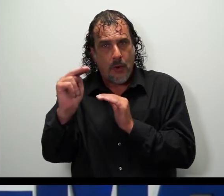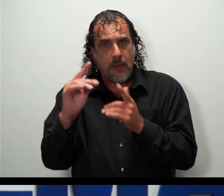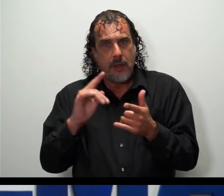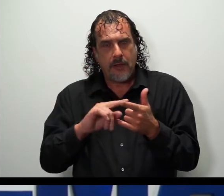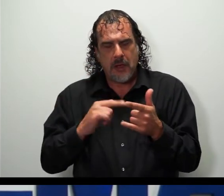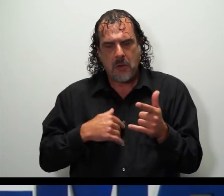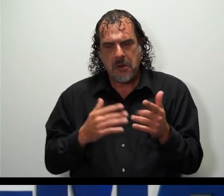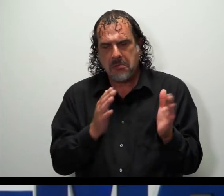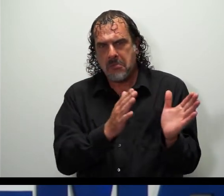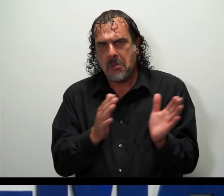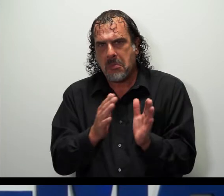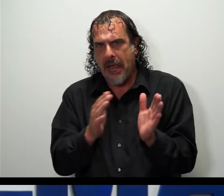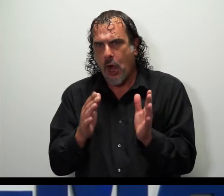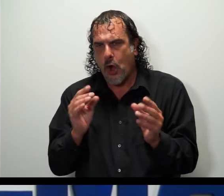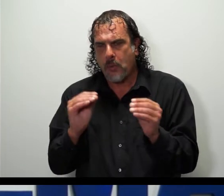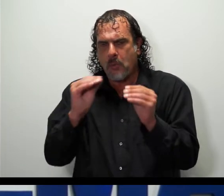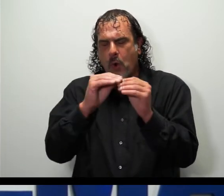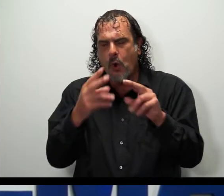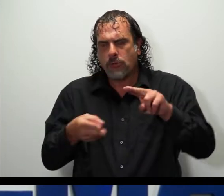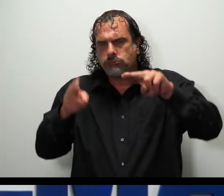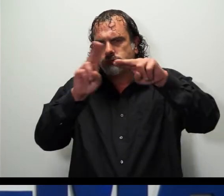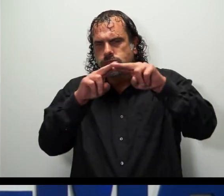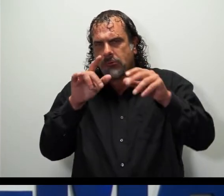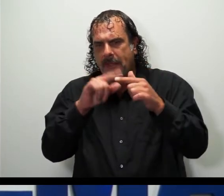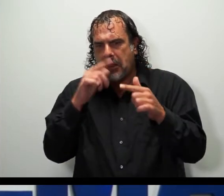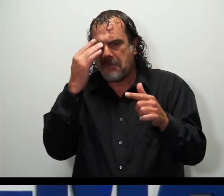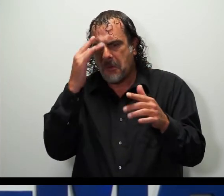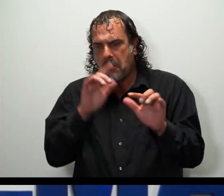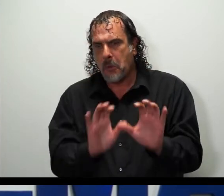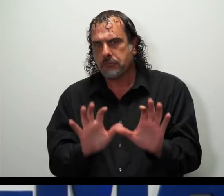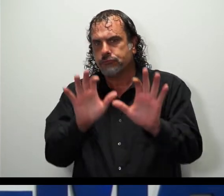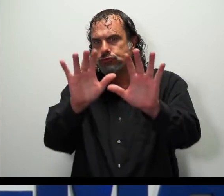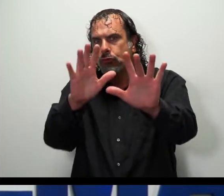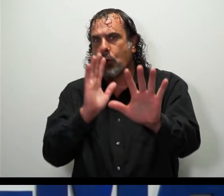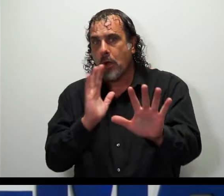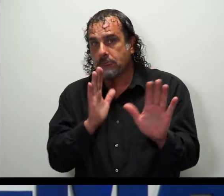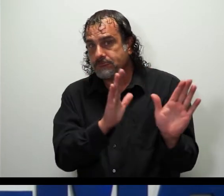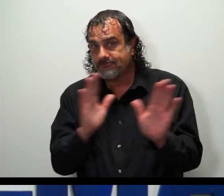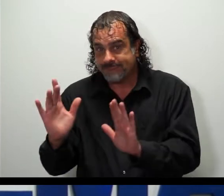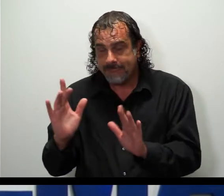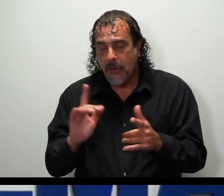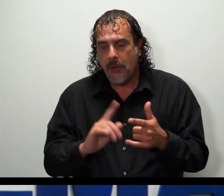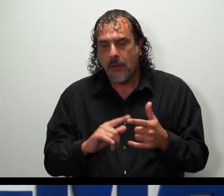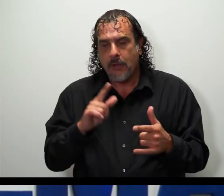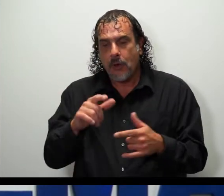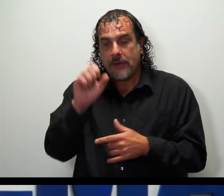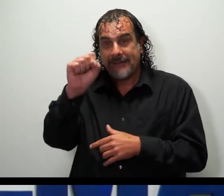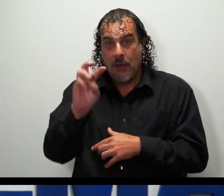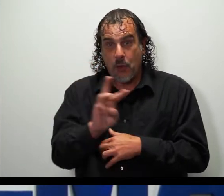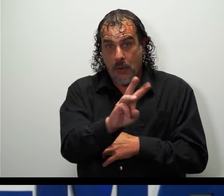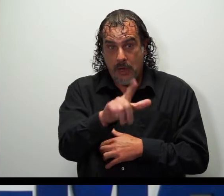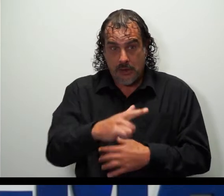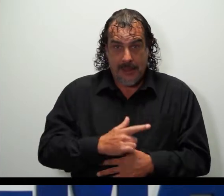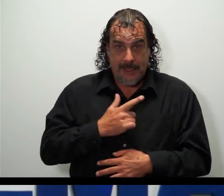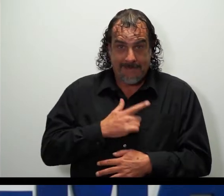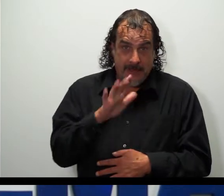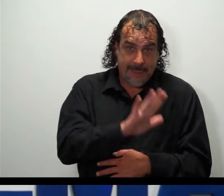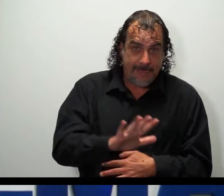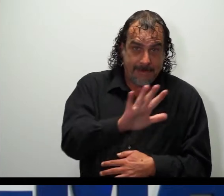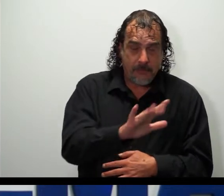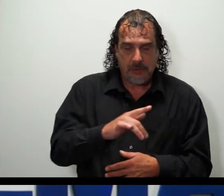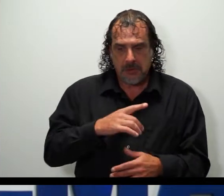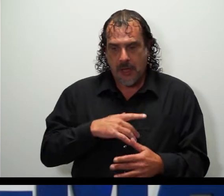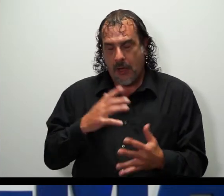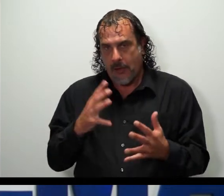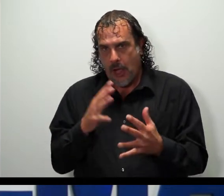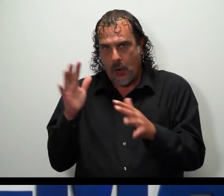that we're properly prepared. For those of you that are living in the southwestern portion of Mississippi, you can expect